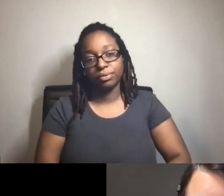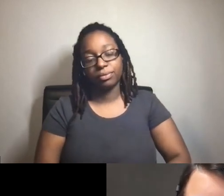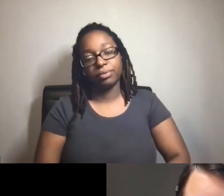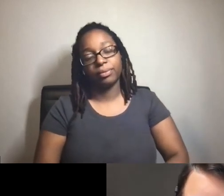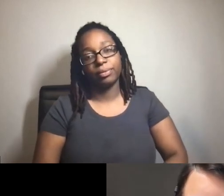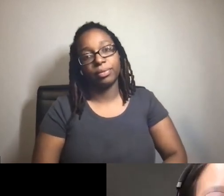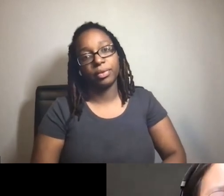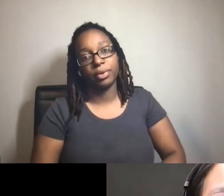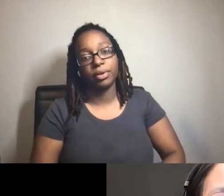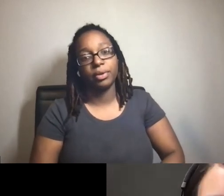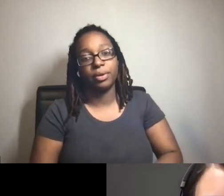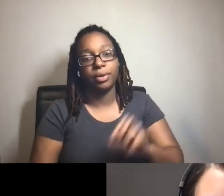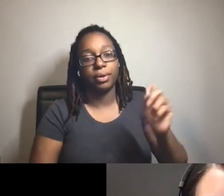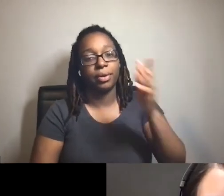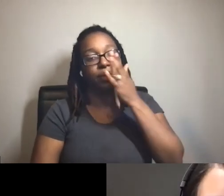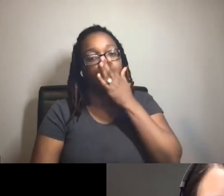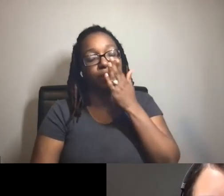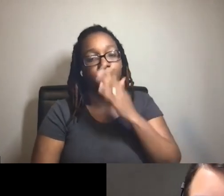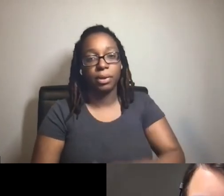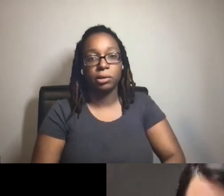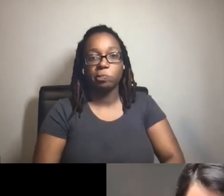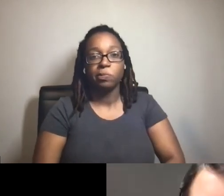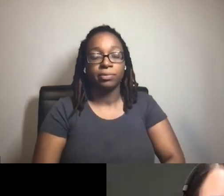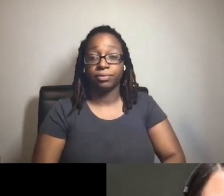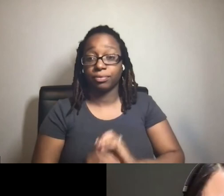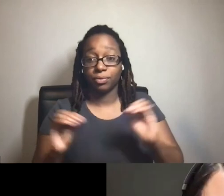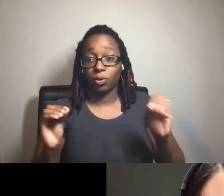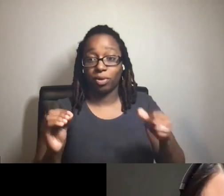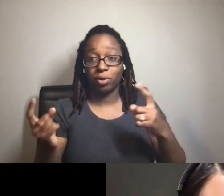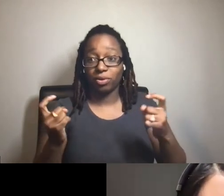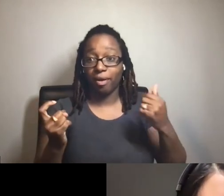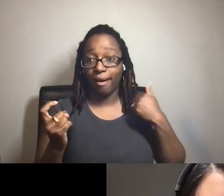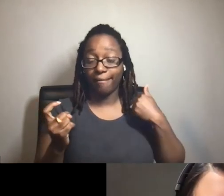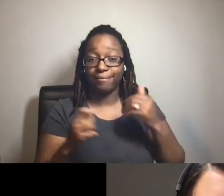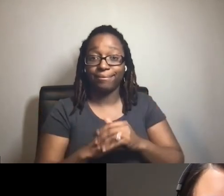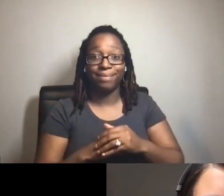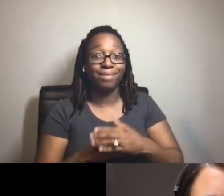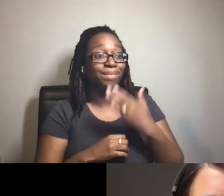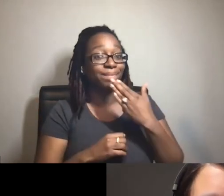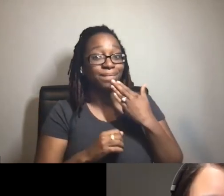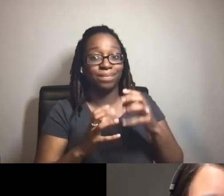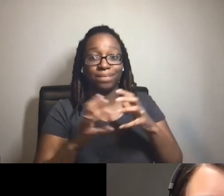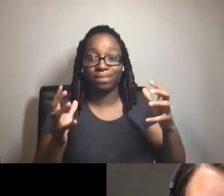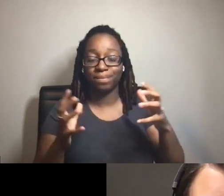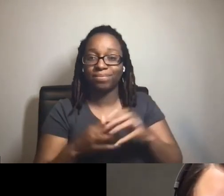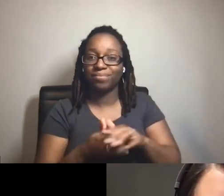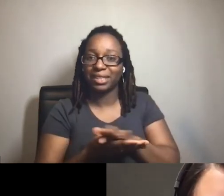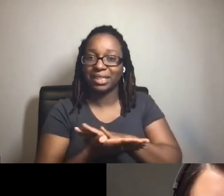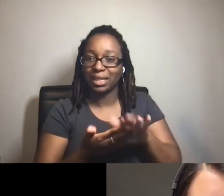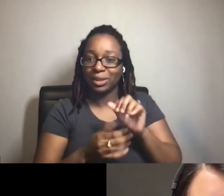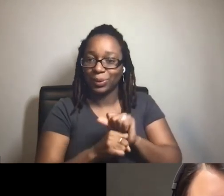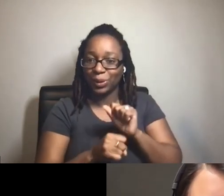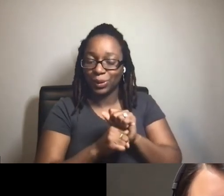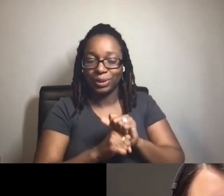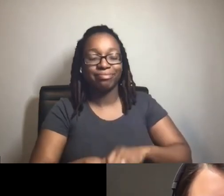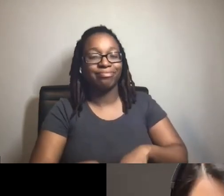Okay, thank you very much. I see no other questions on the chat as well. So thank you very much. Very nice work. Looking forward